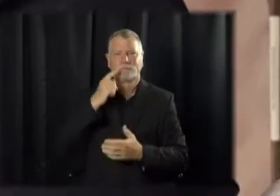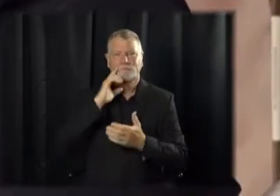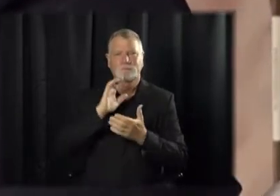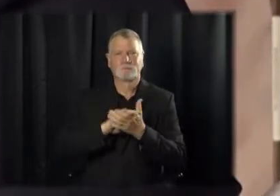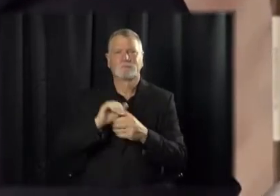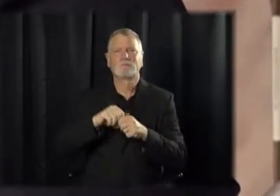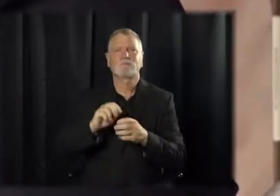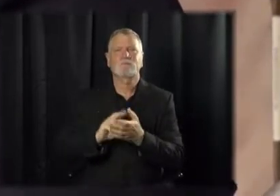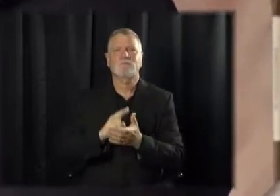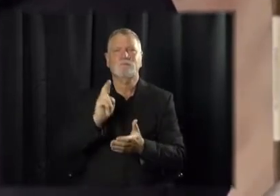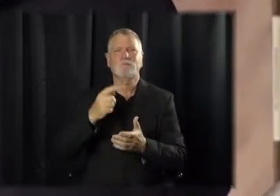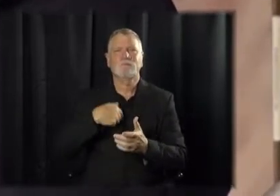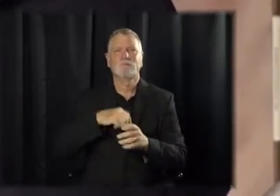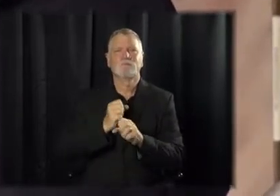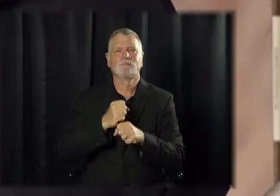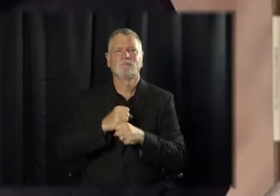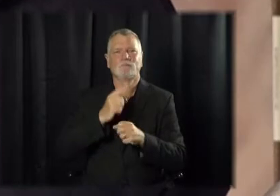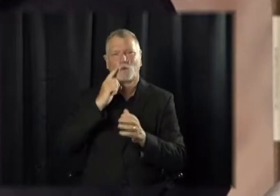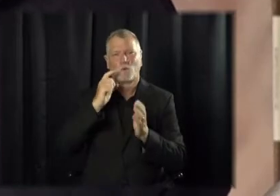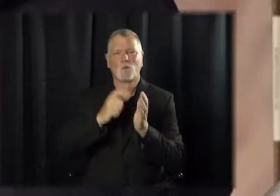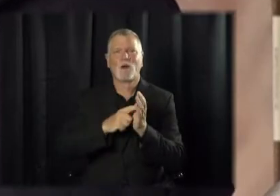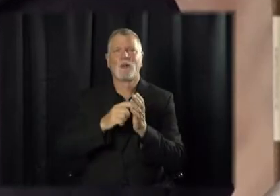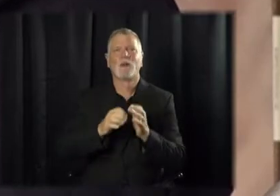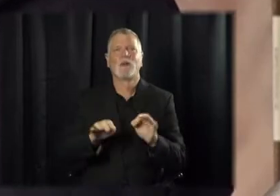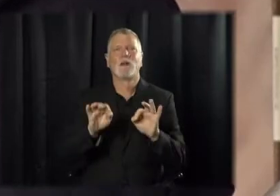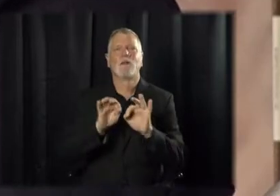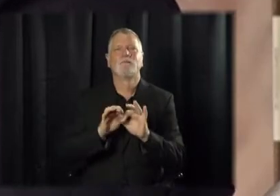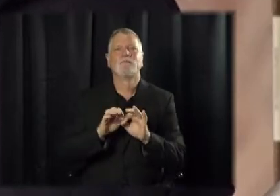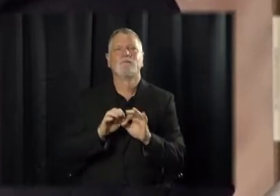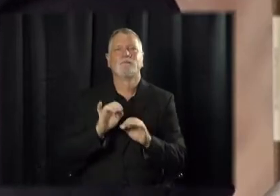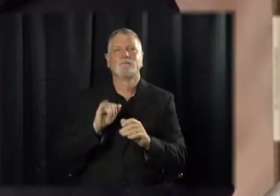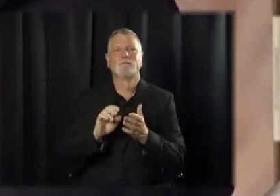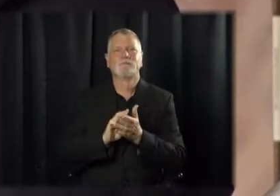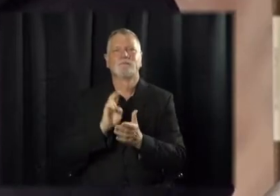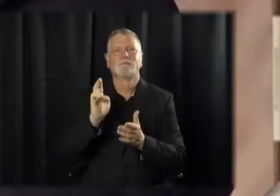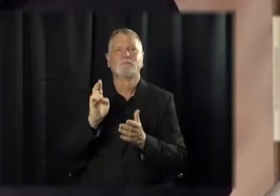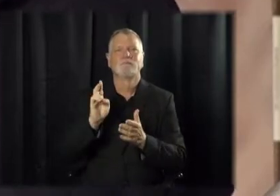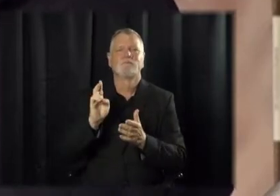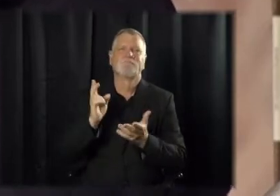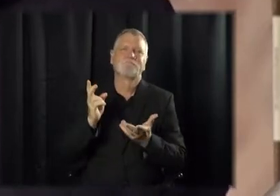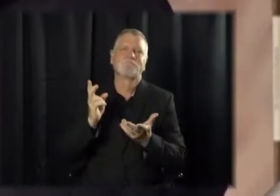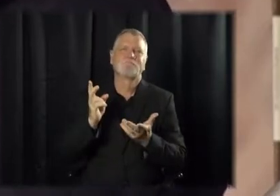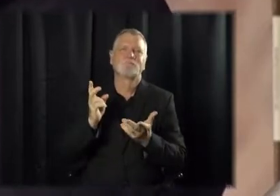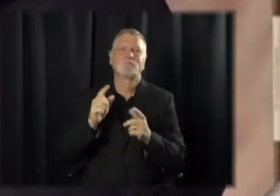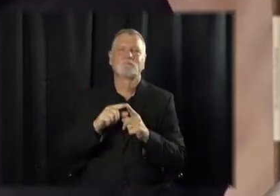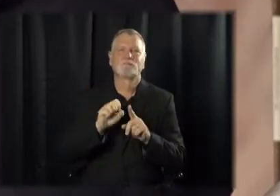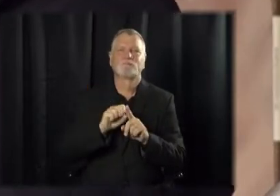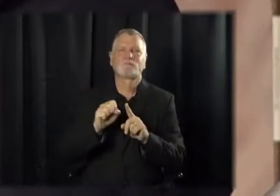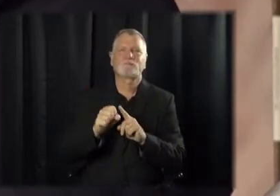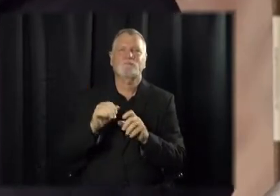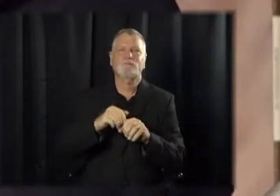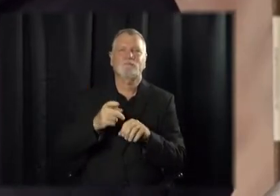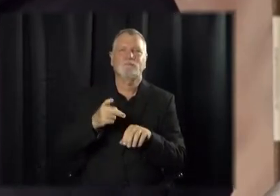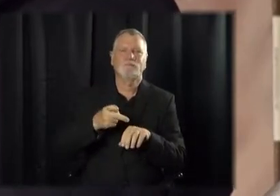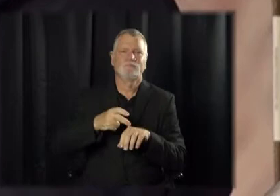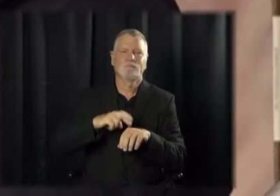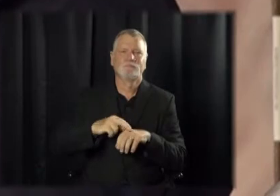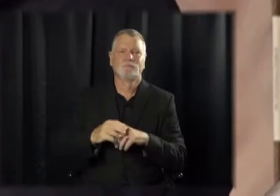of the university, we need to recognize the importance of the university to the society in Puerto